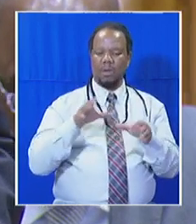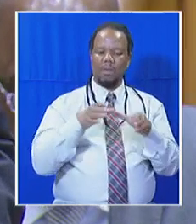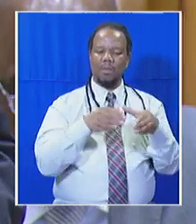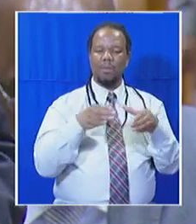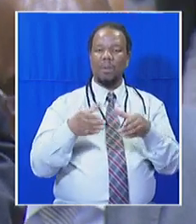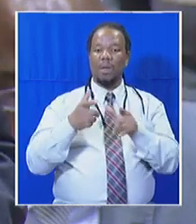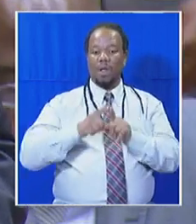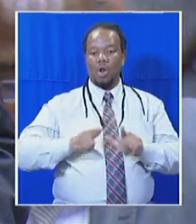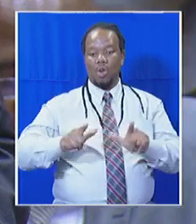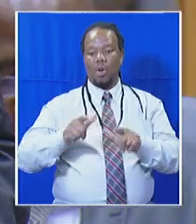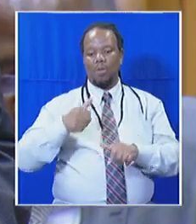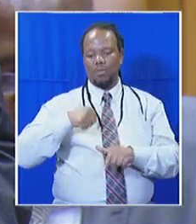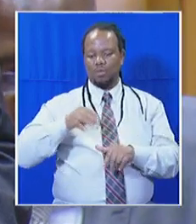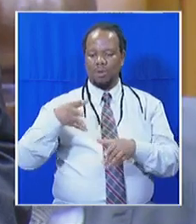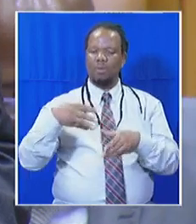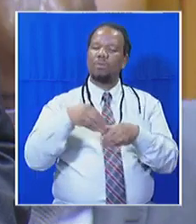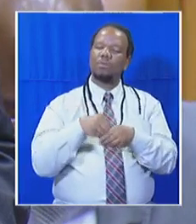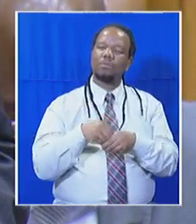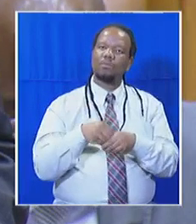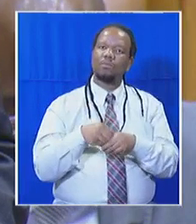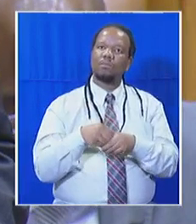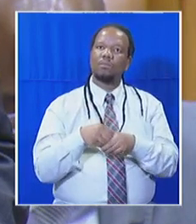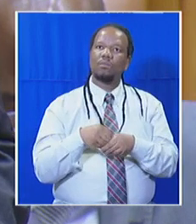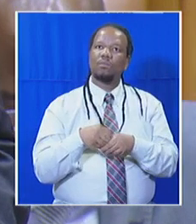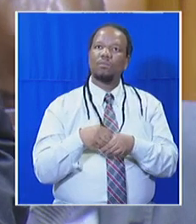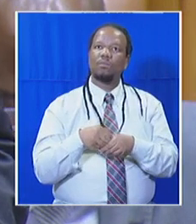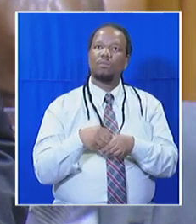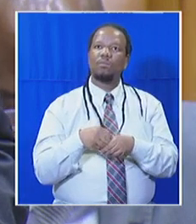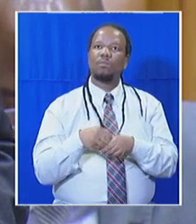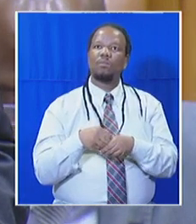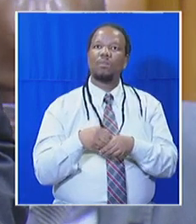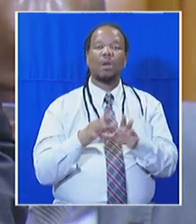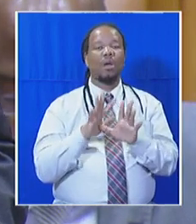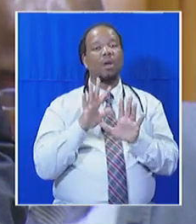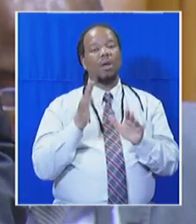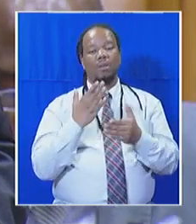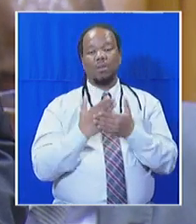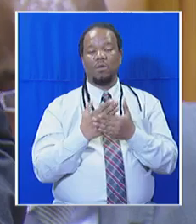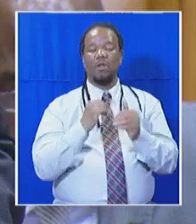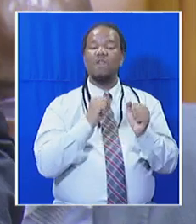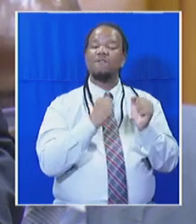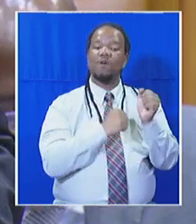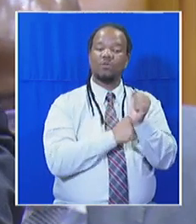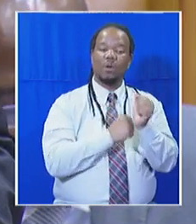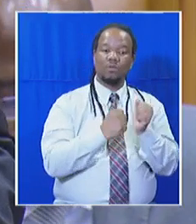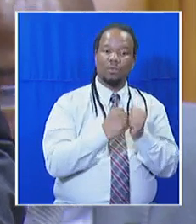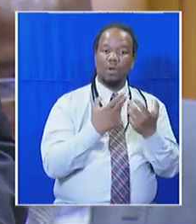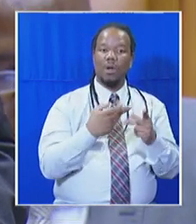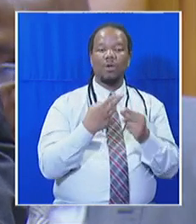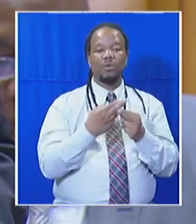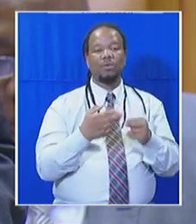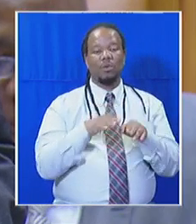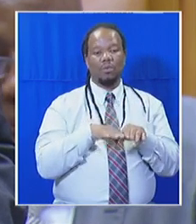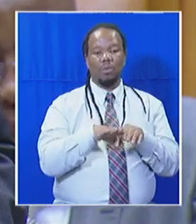local municipalities. This includes ensuring that infrastructure and resources such as roads,